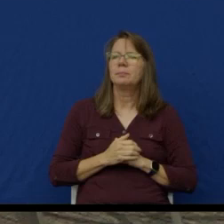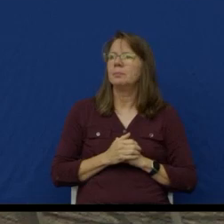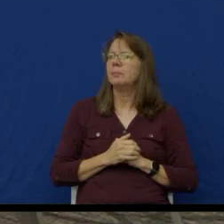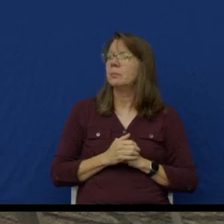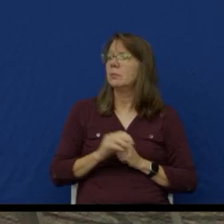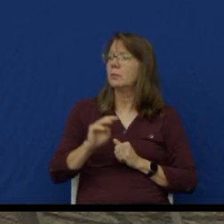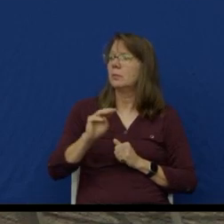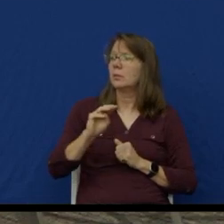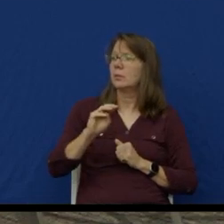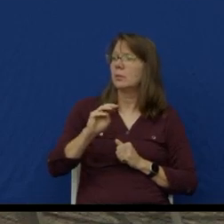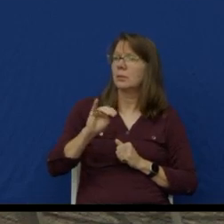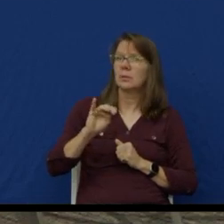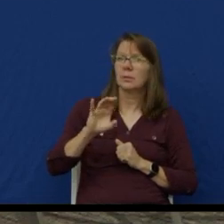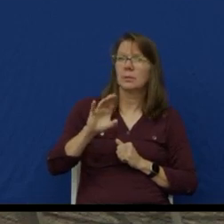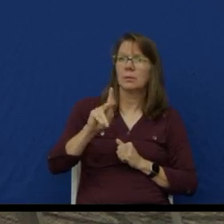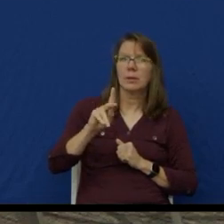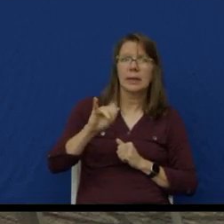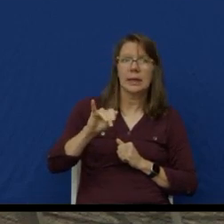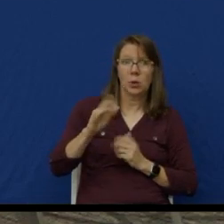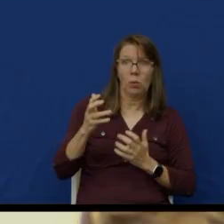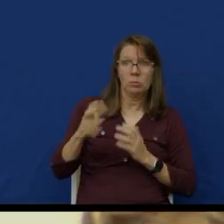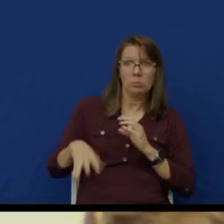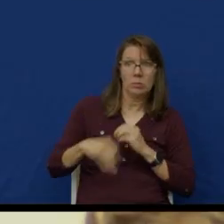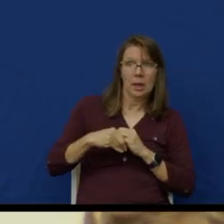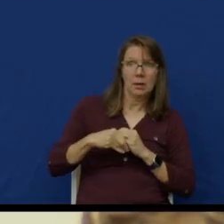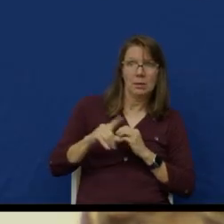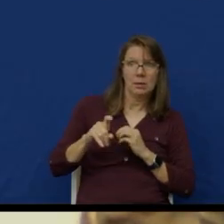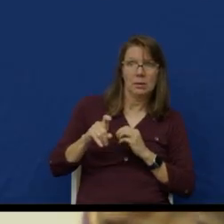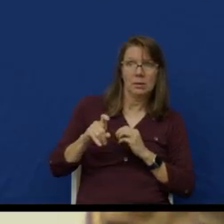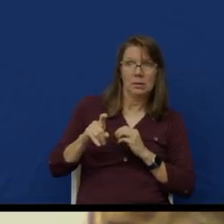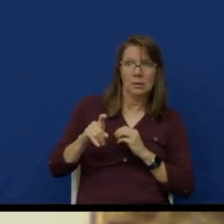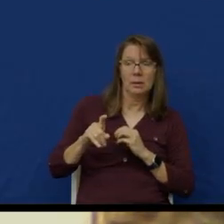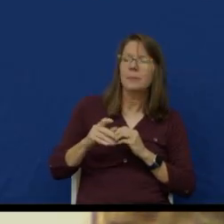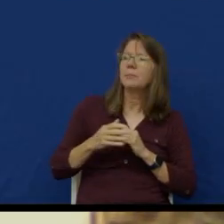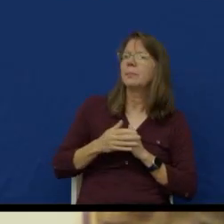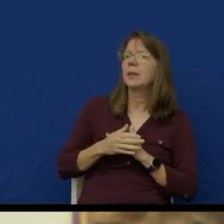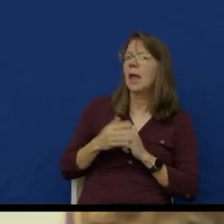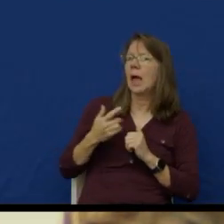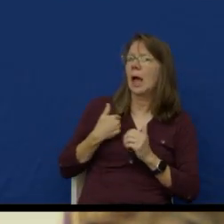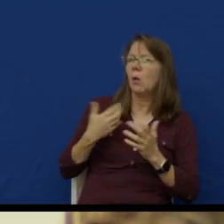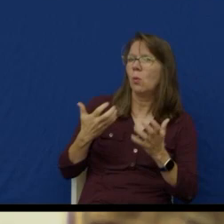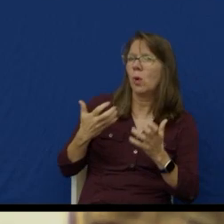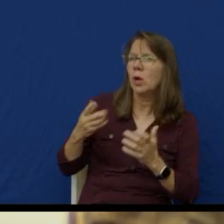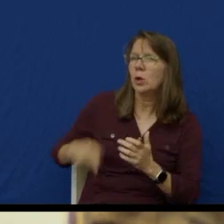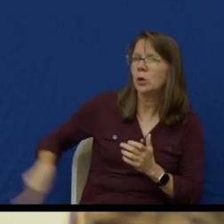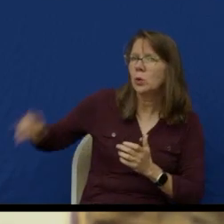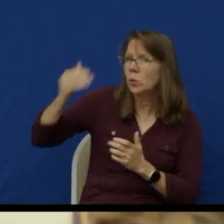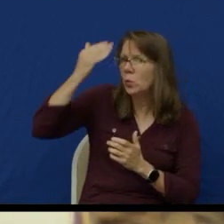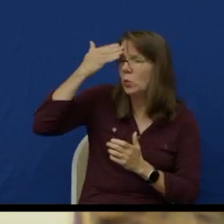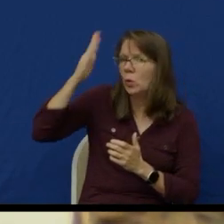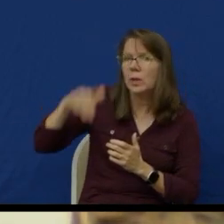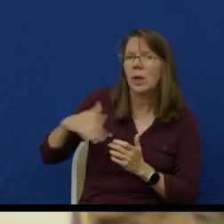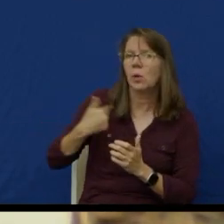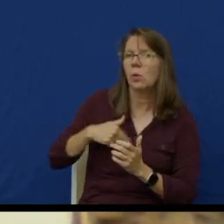Mickey, did you want to add anything further? I wanted you all to know that we also are